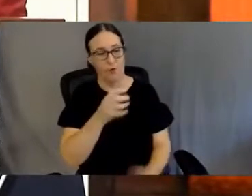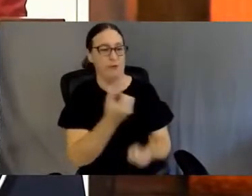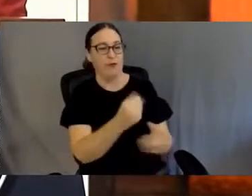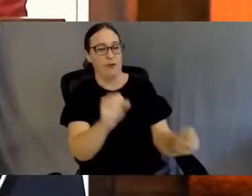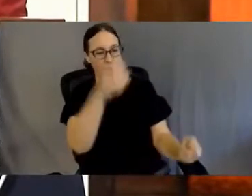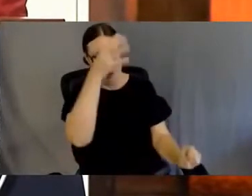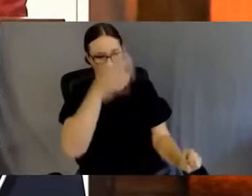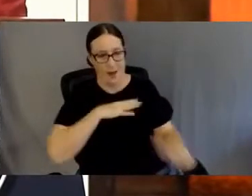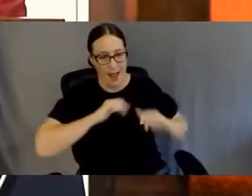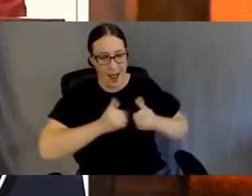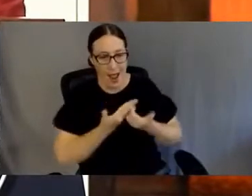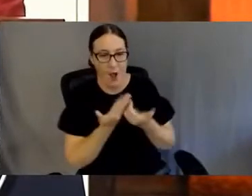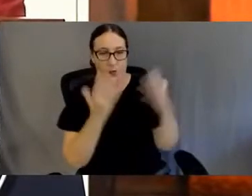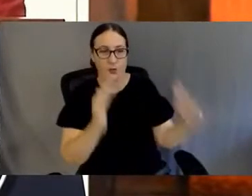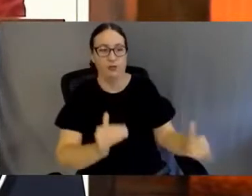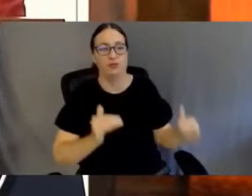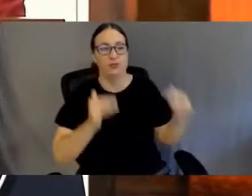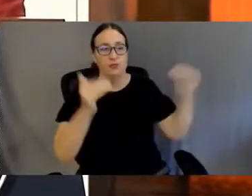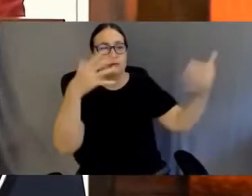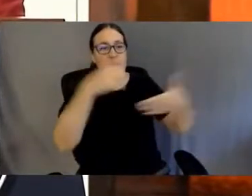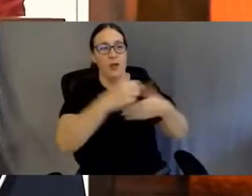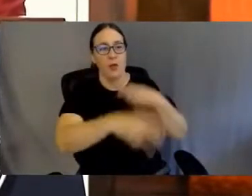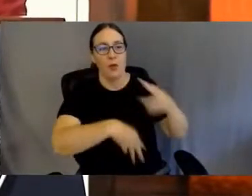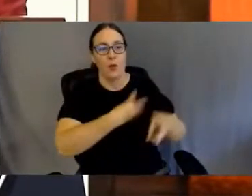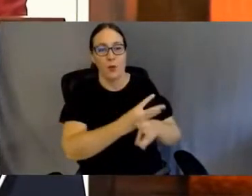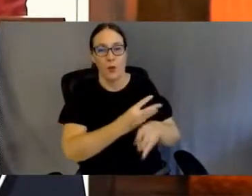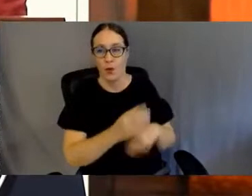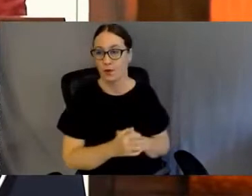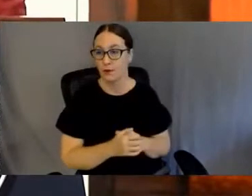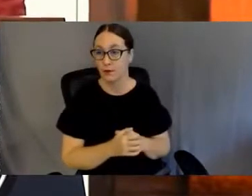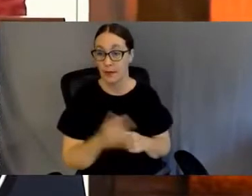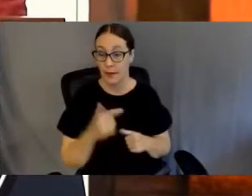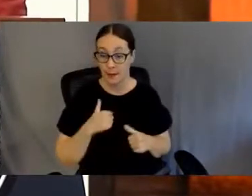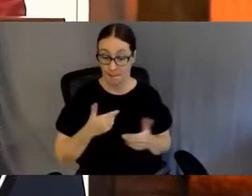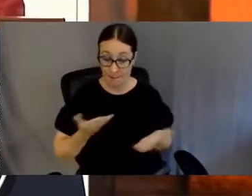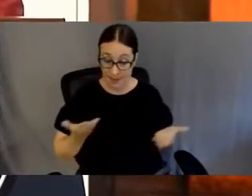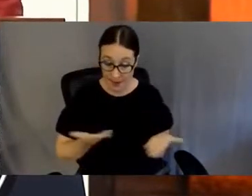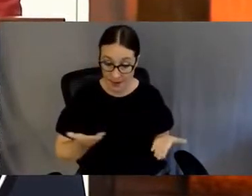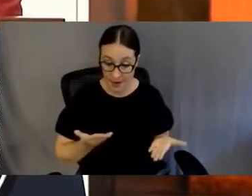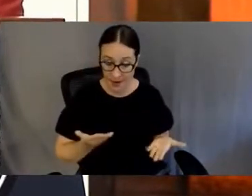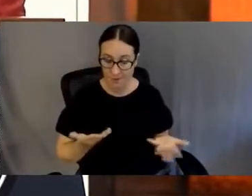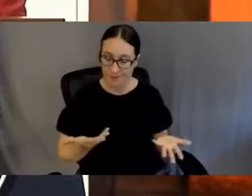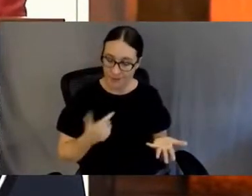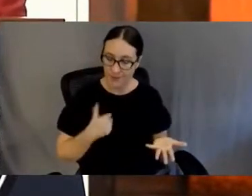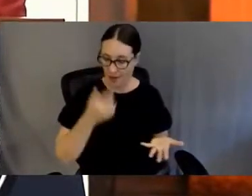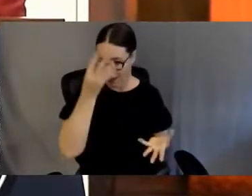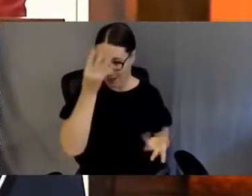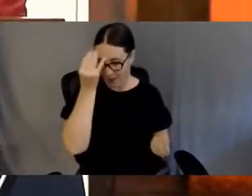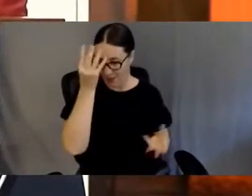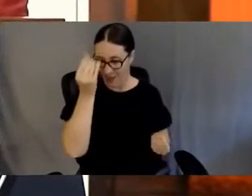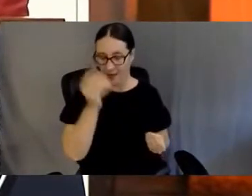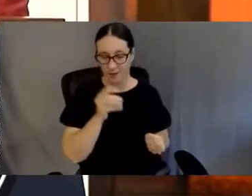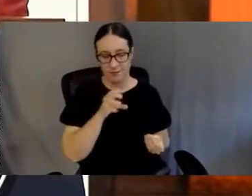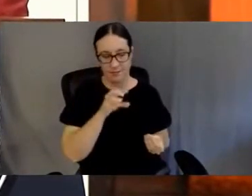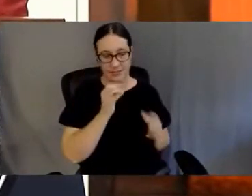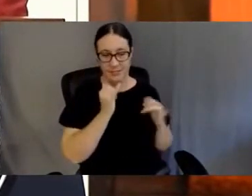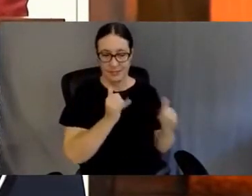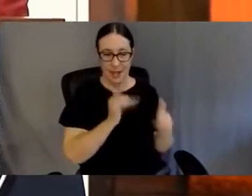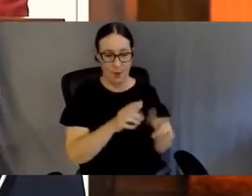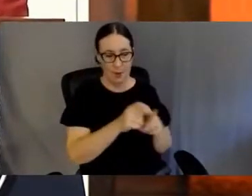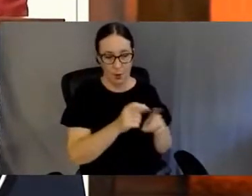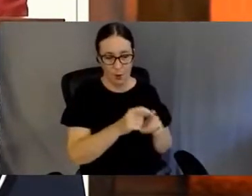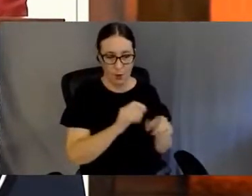world. Standing here, I can't help but think of how true those words have been for my own